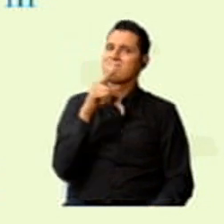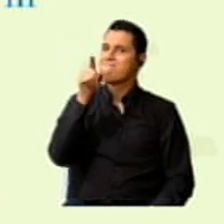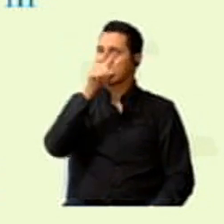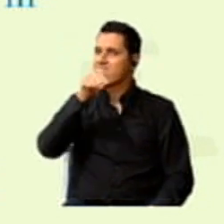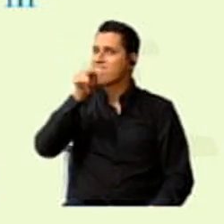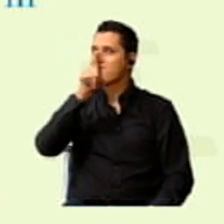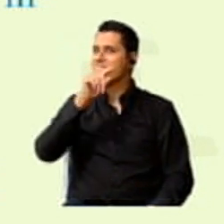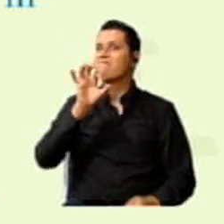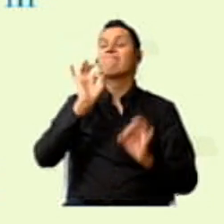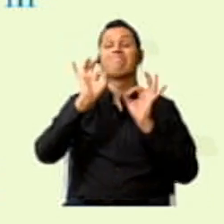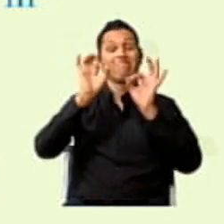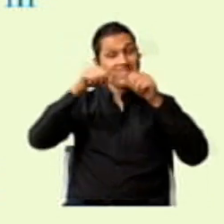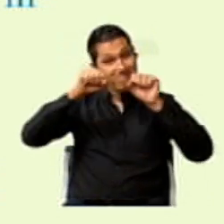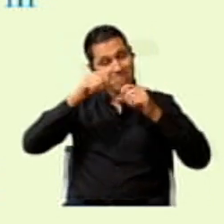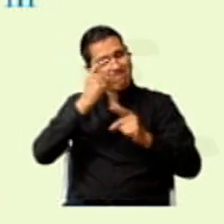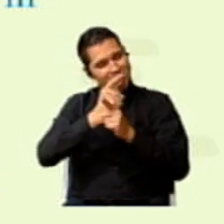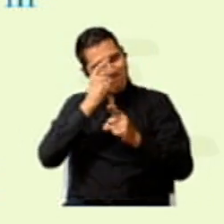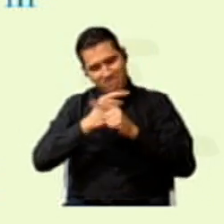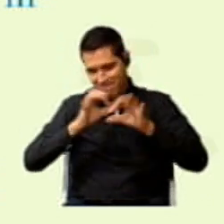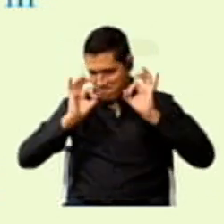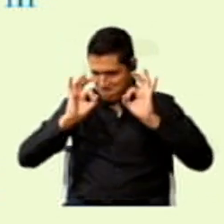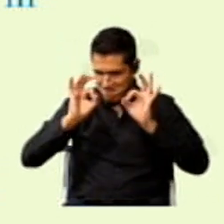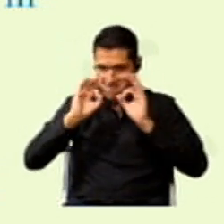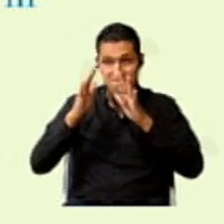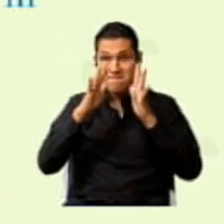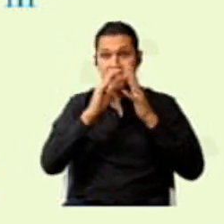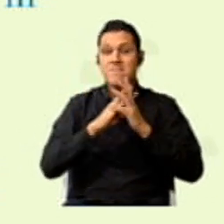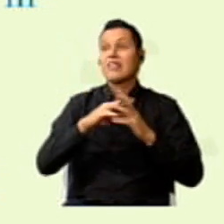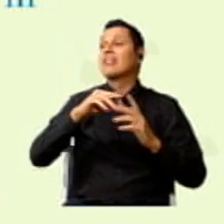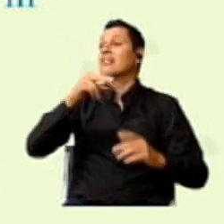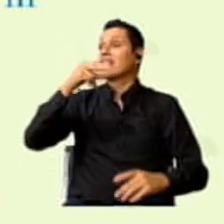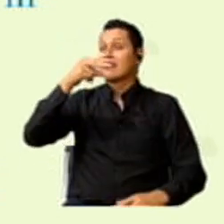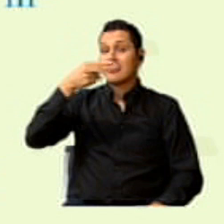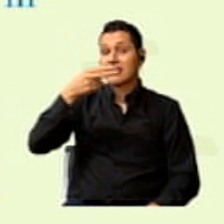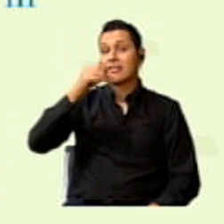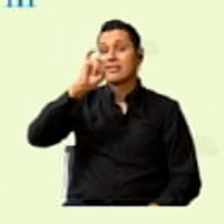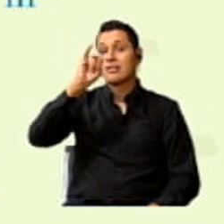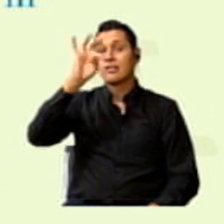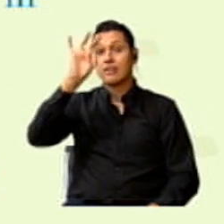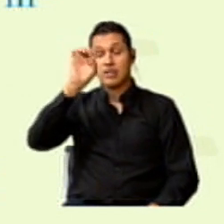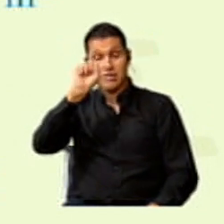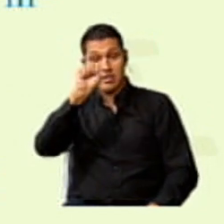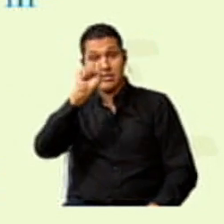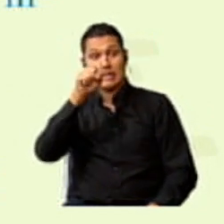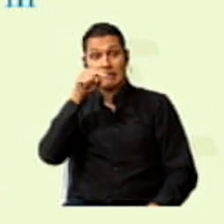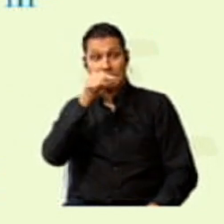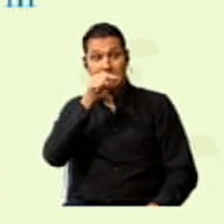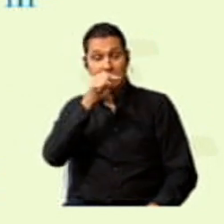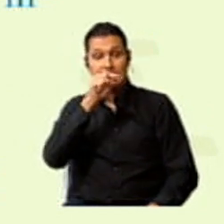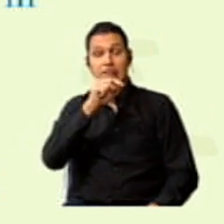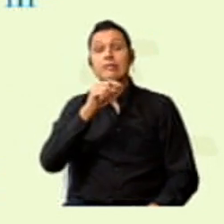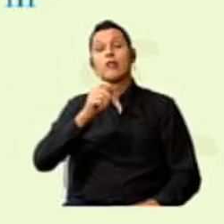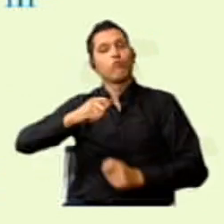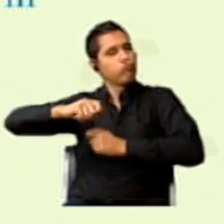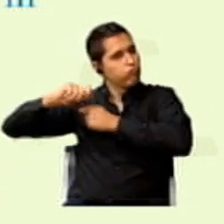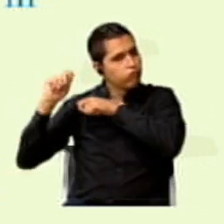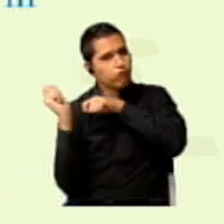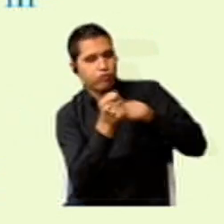Yes, very good, Waldo. Hits. Marco hits the